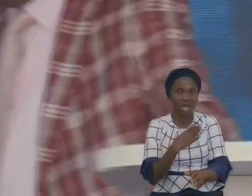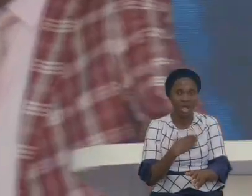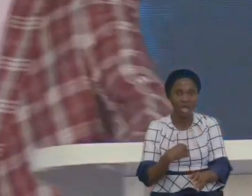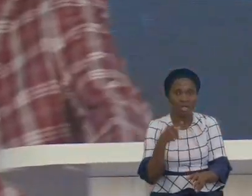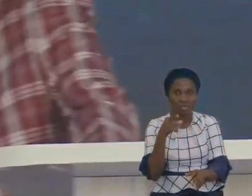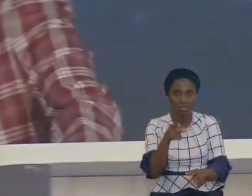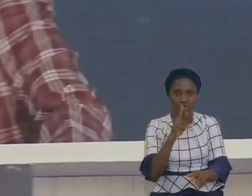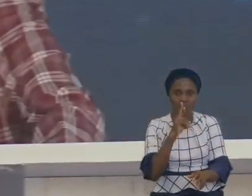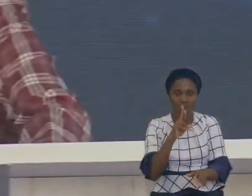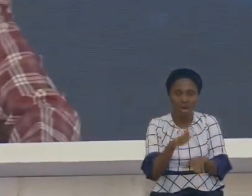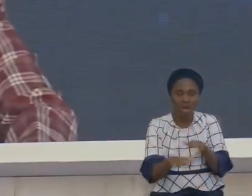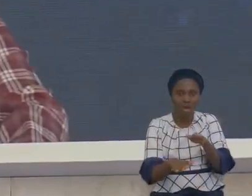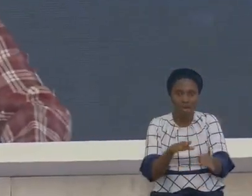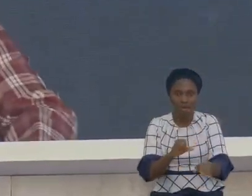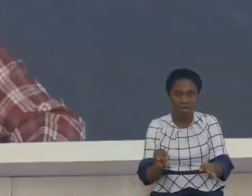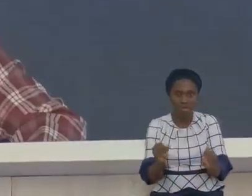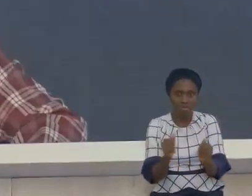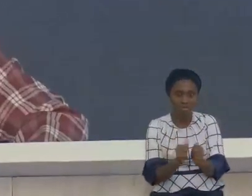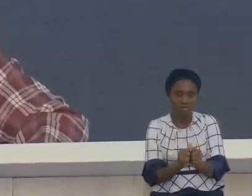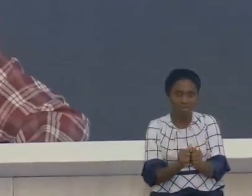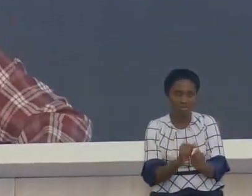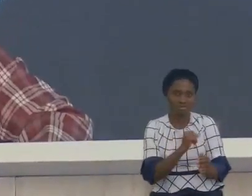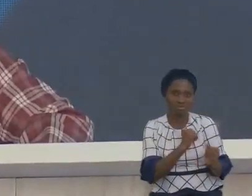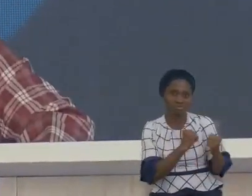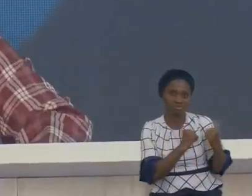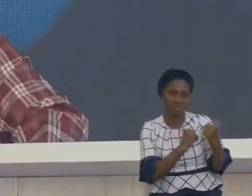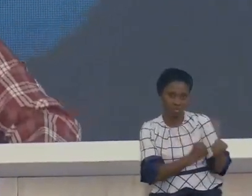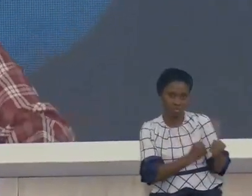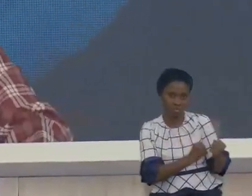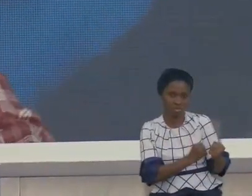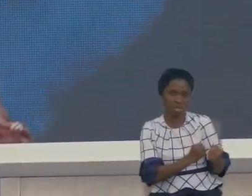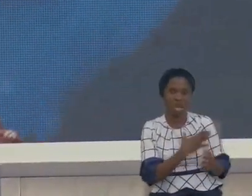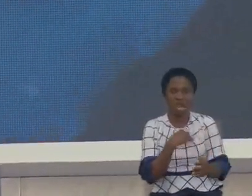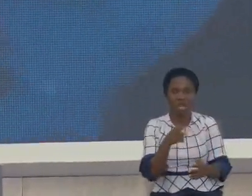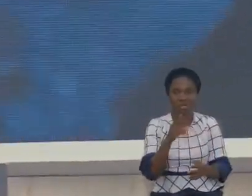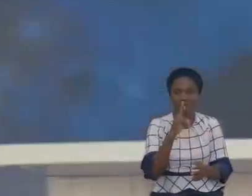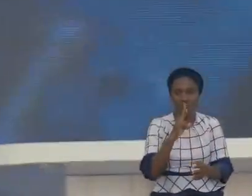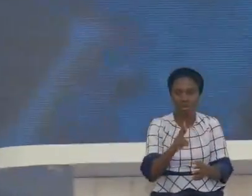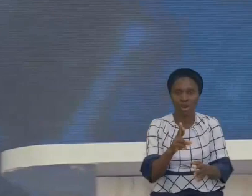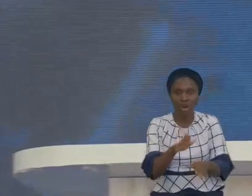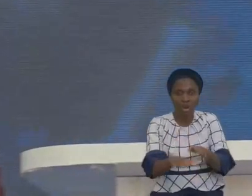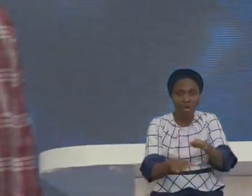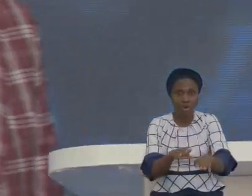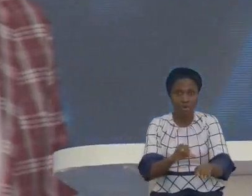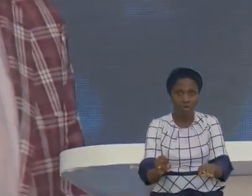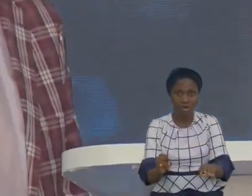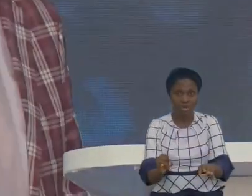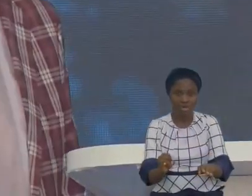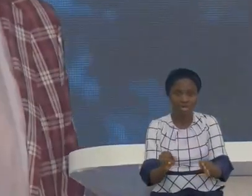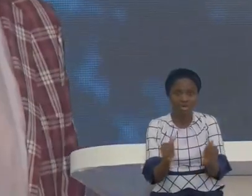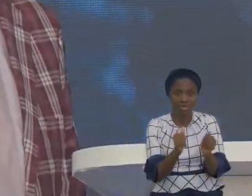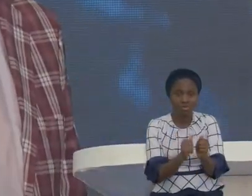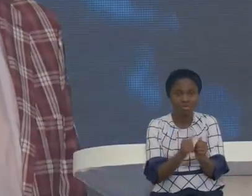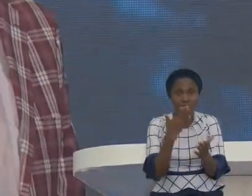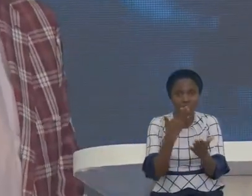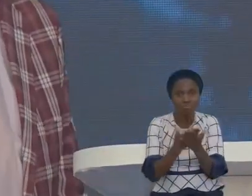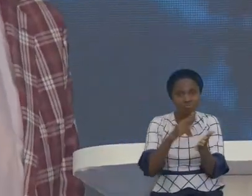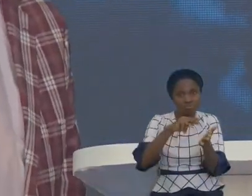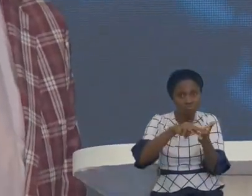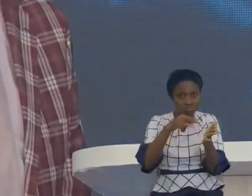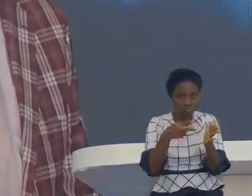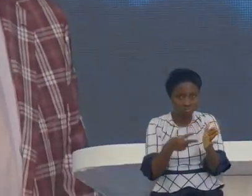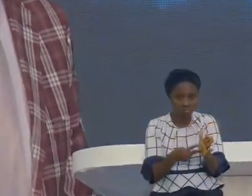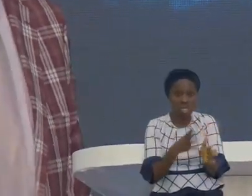you are walking purposefully, and you always take 1 step forward,